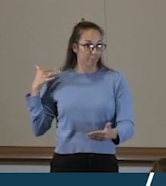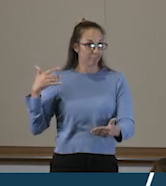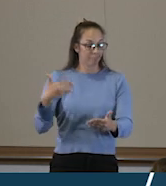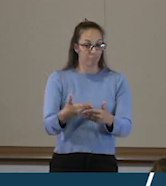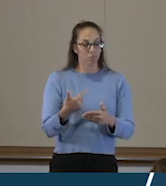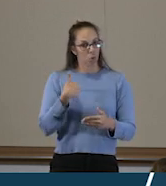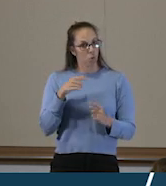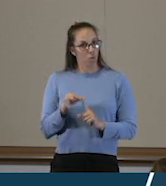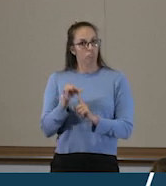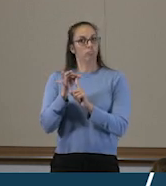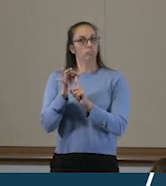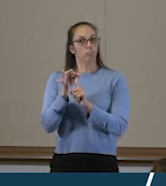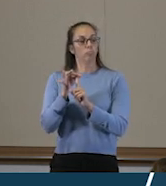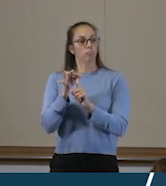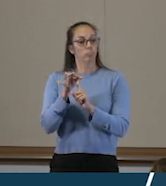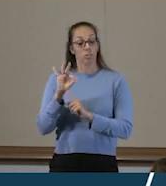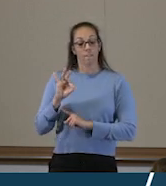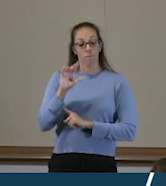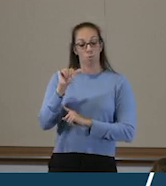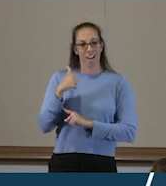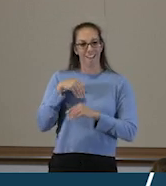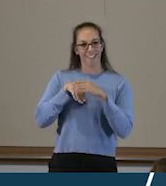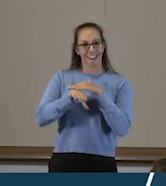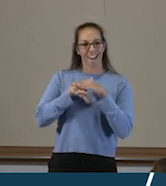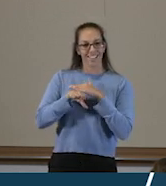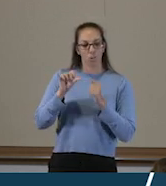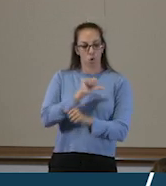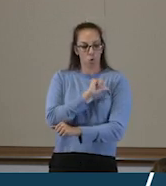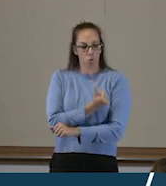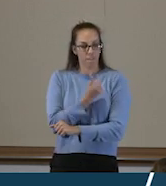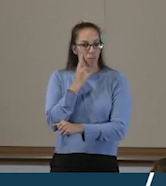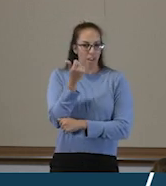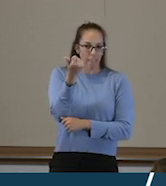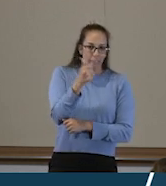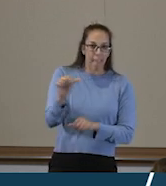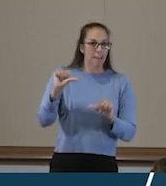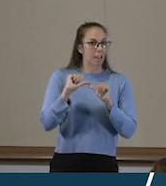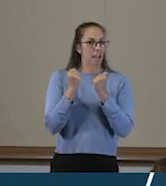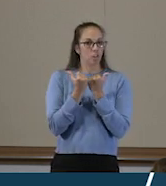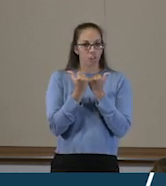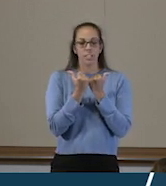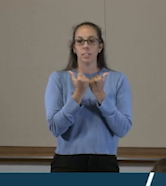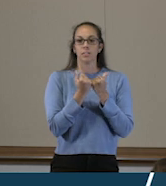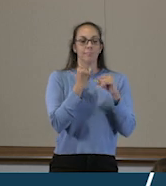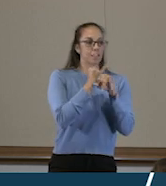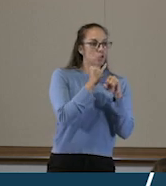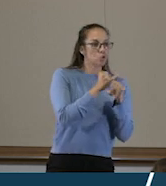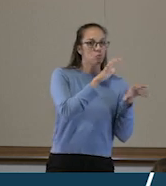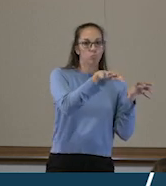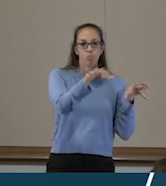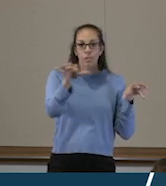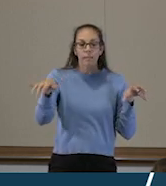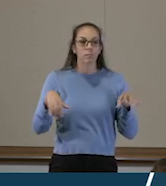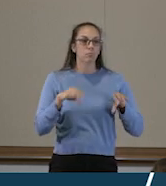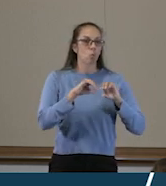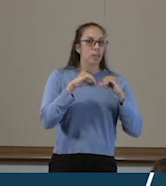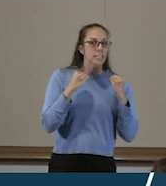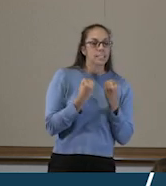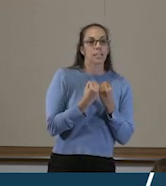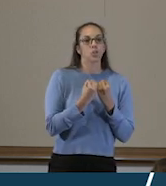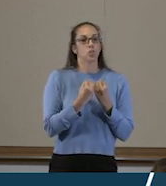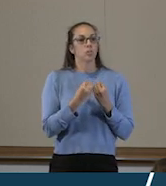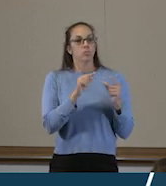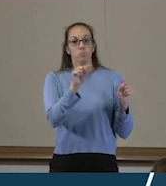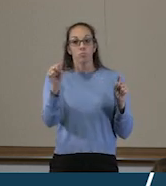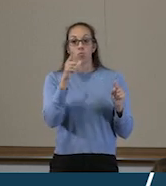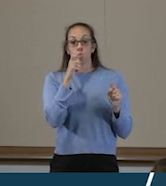that Disability Rights Florida has the access authority to any agency, institution, and organization that serves or